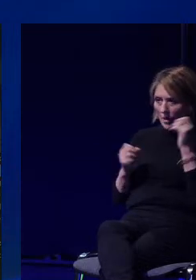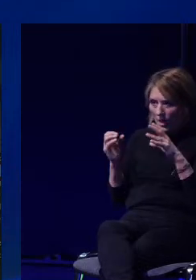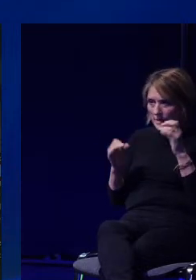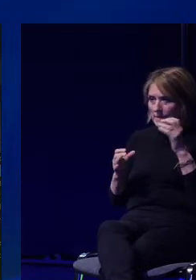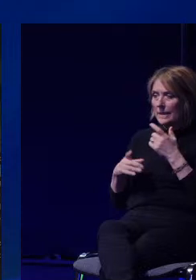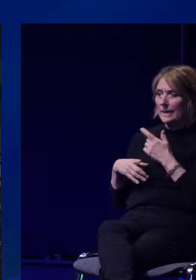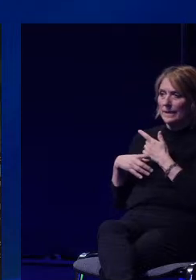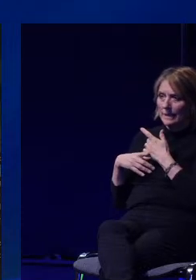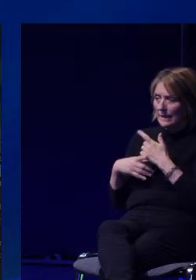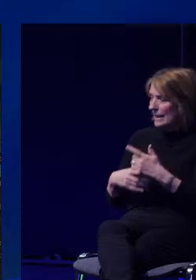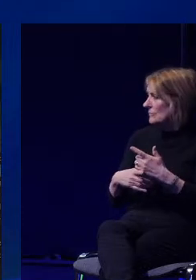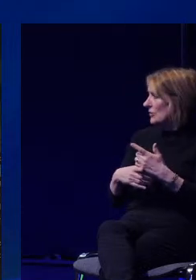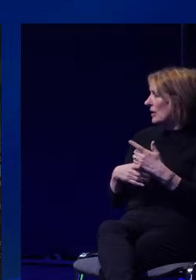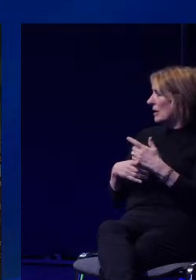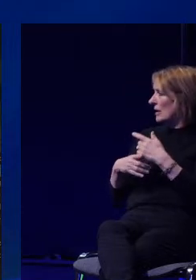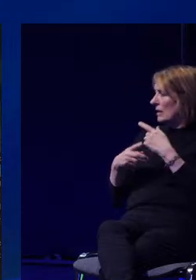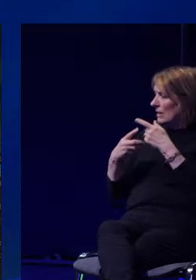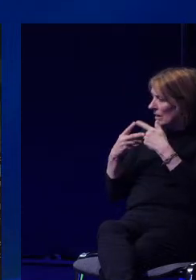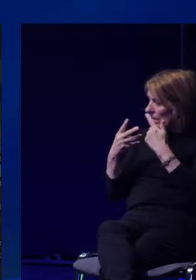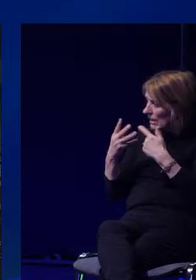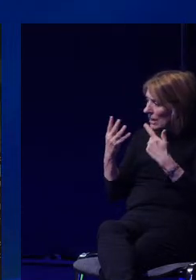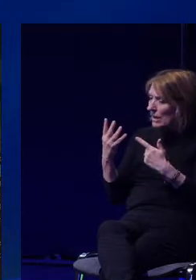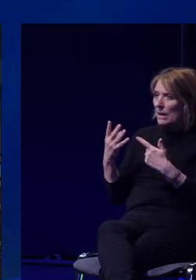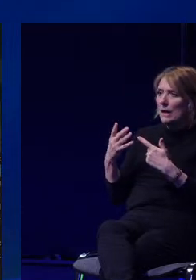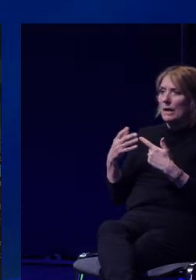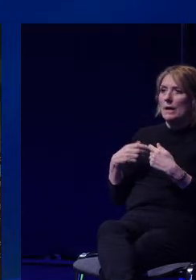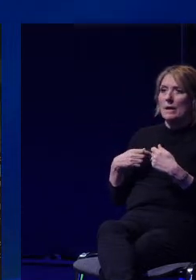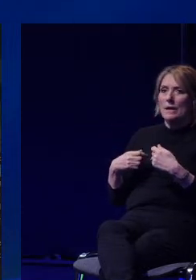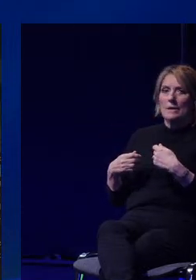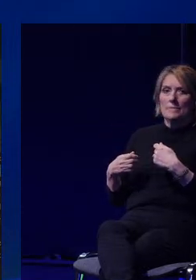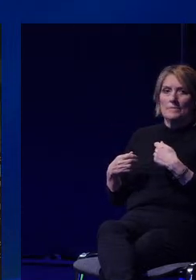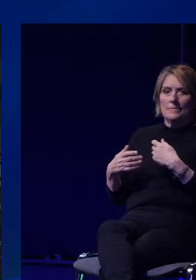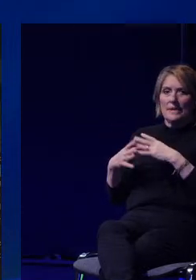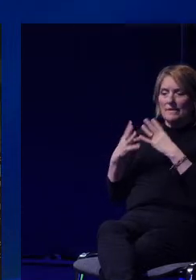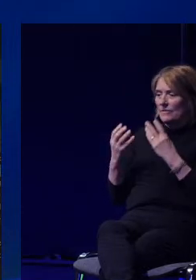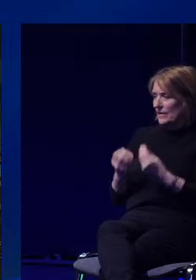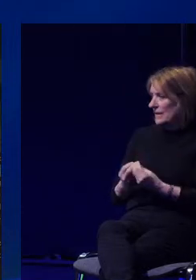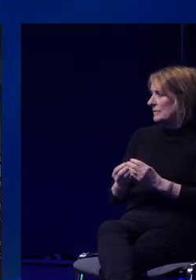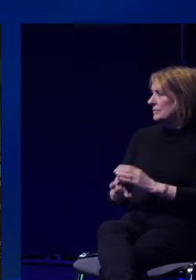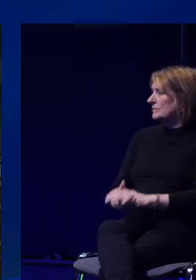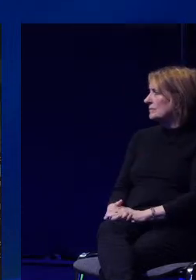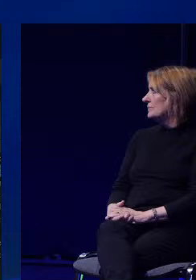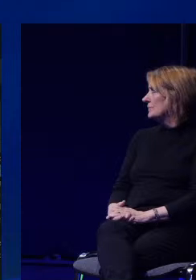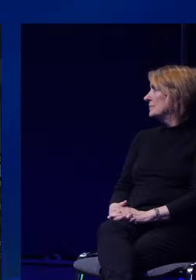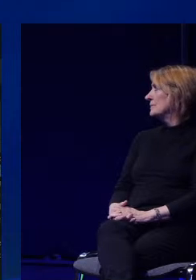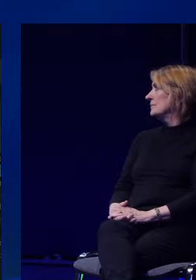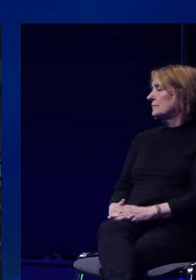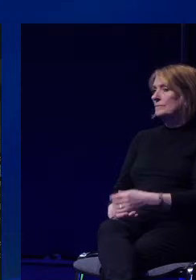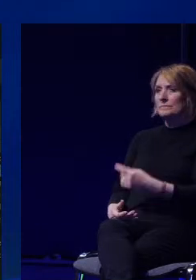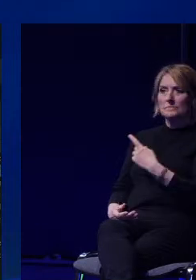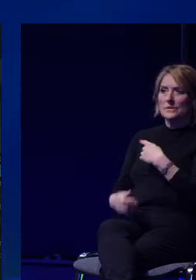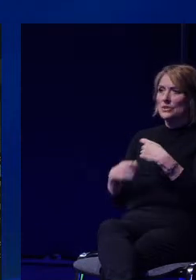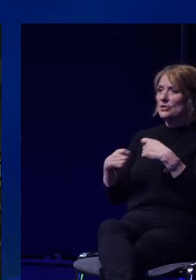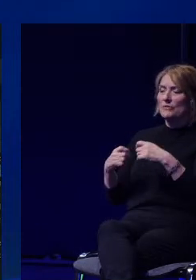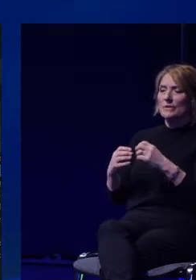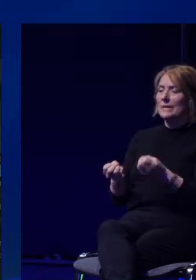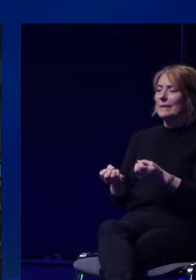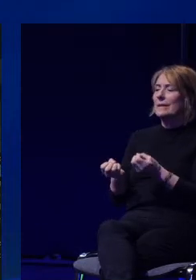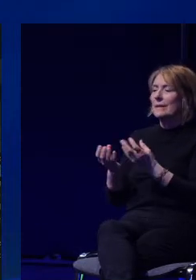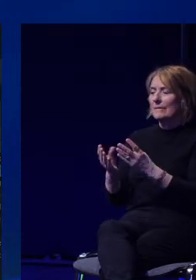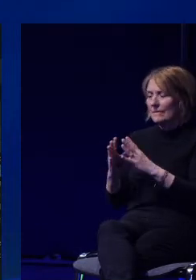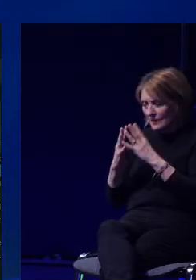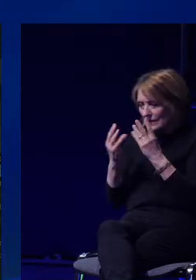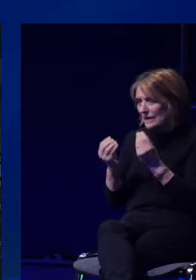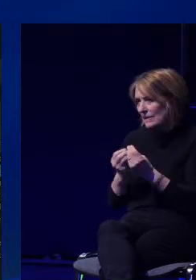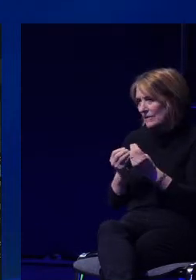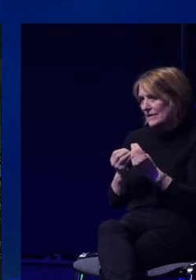of f-stops, depth of field, focus pulling, everything. Like, the software gives you everything. Like,